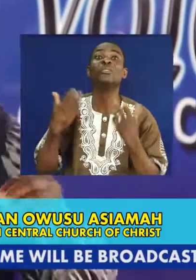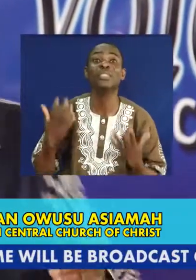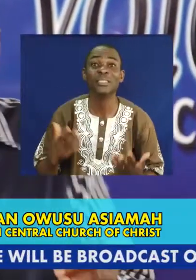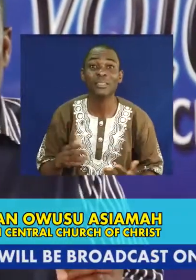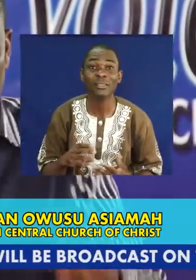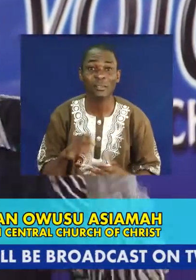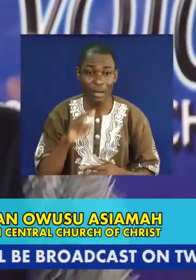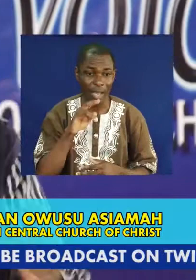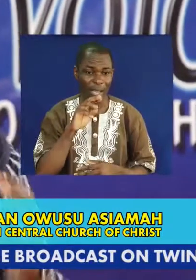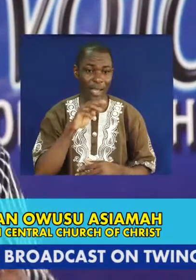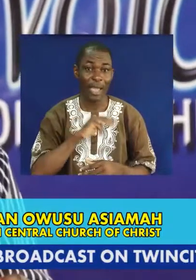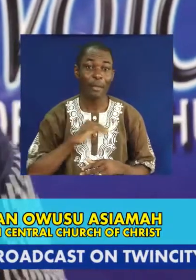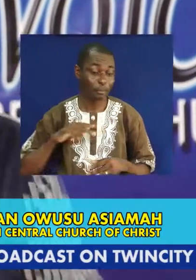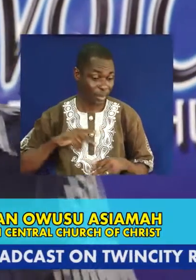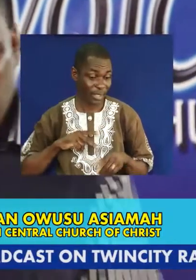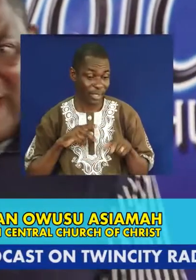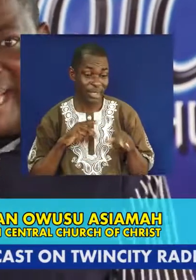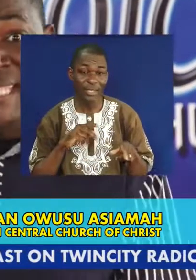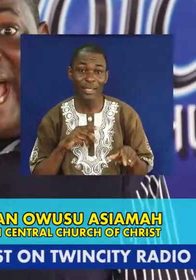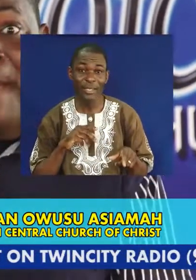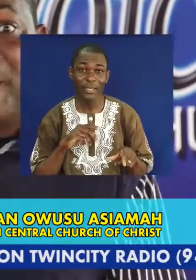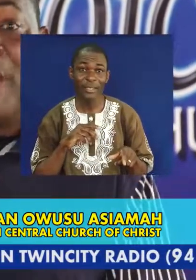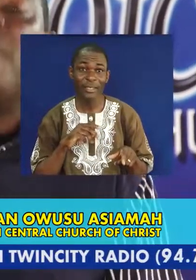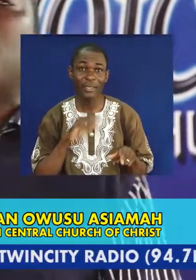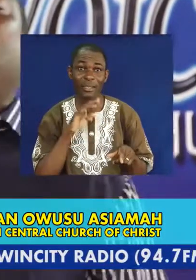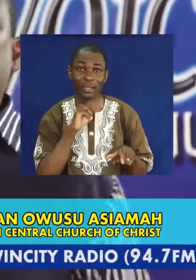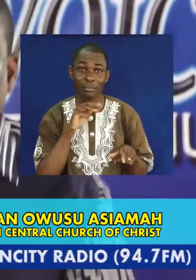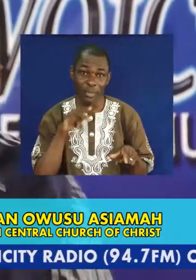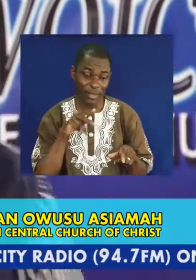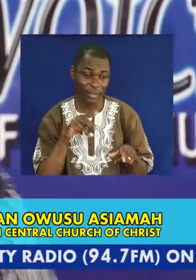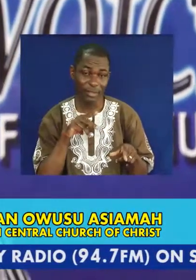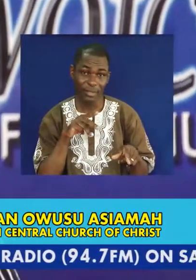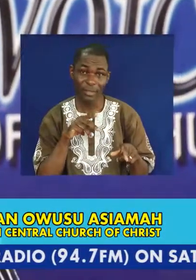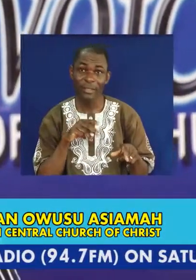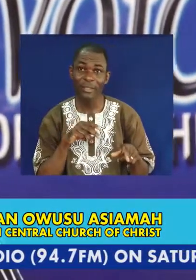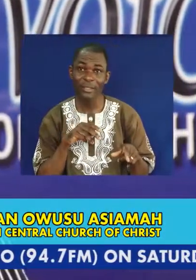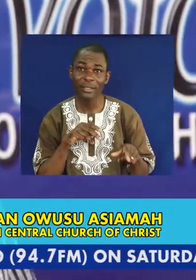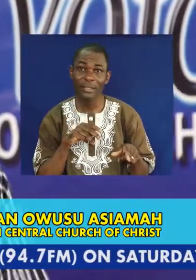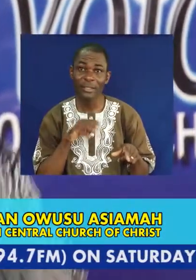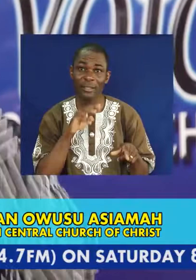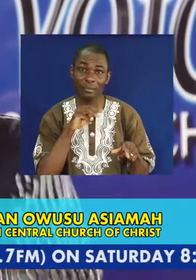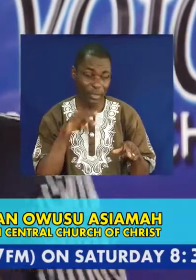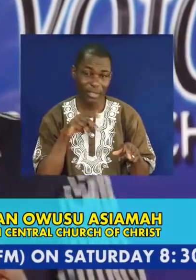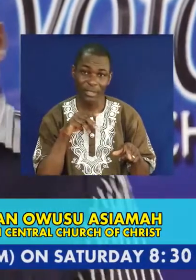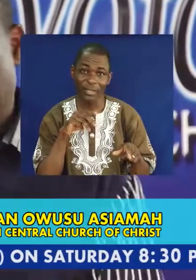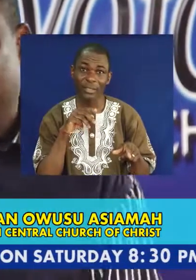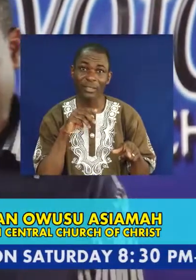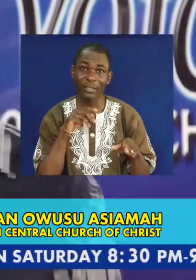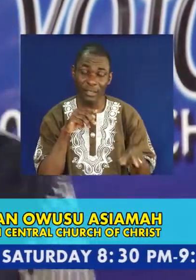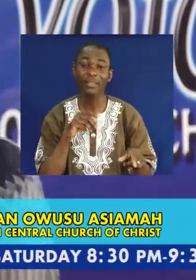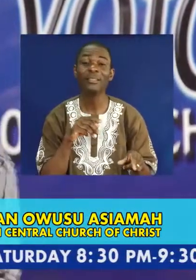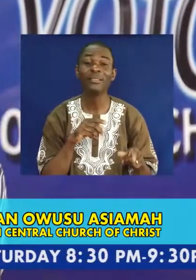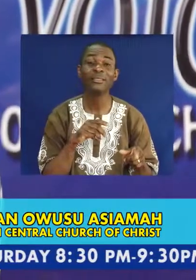no kware a se wo ye MPP ni a na sa asem wo ye kritia MPP a wo be fa kwa bi aso de defend o ye NDC ni na sabo